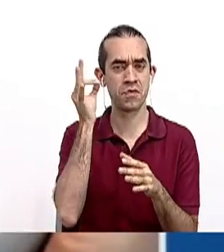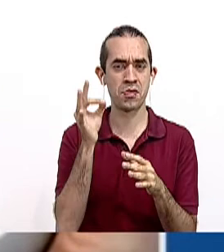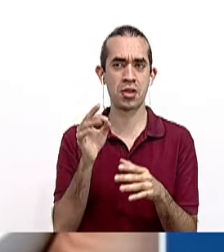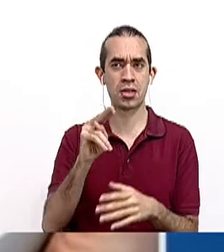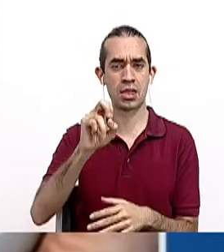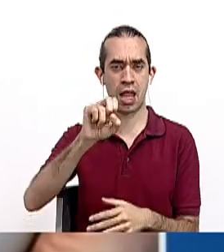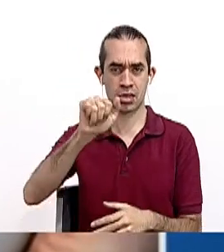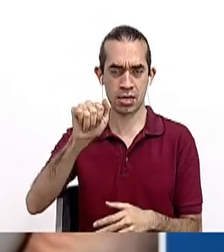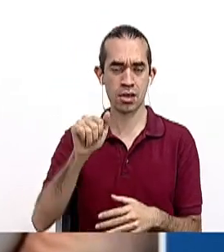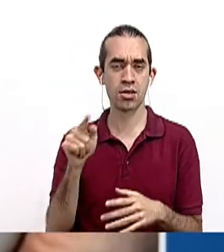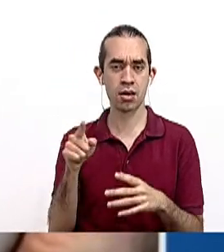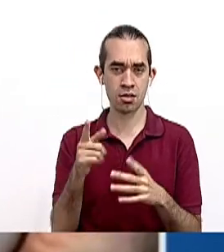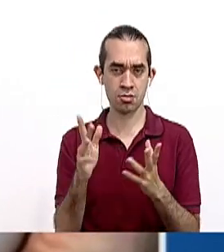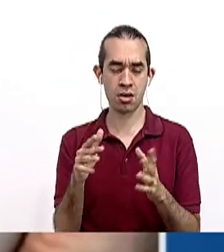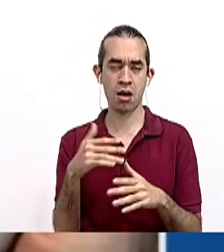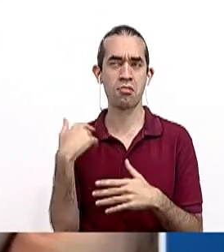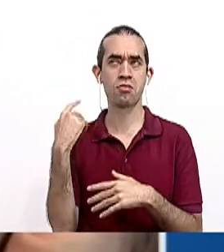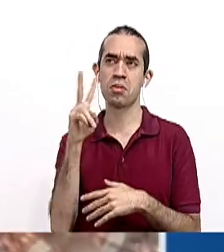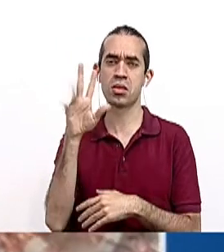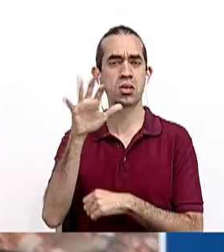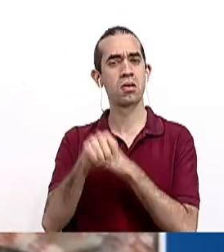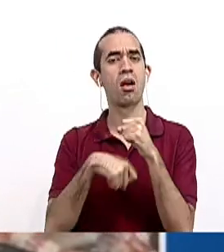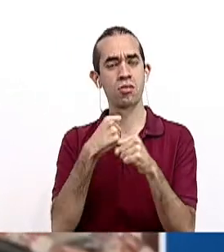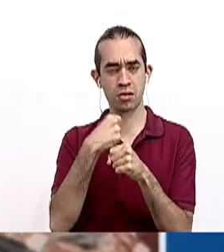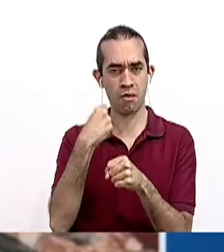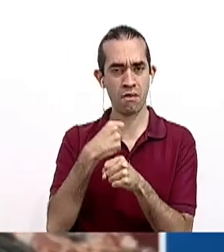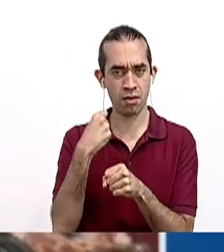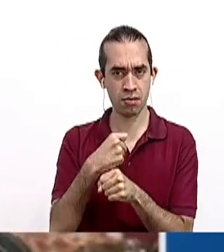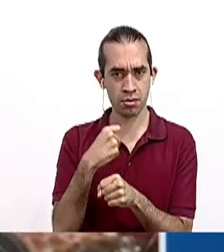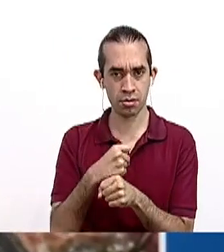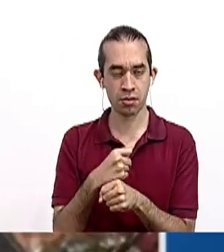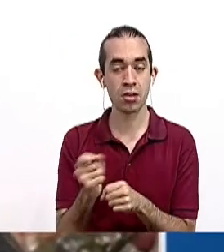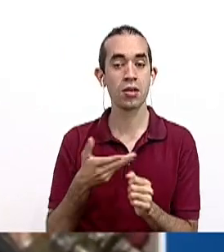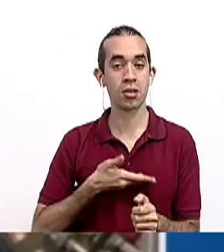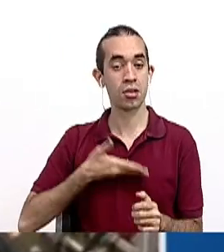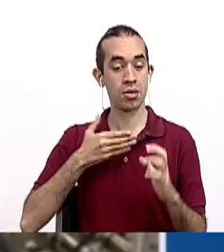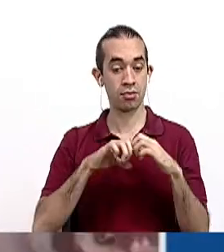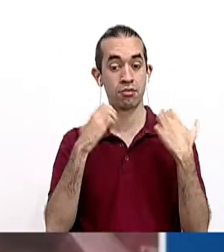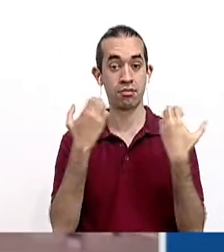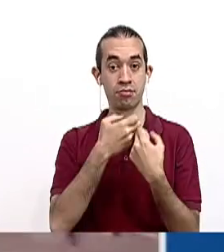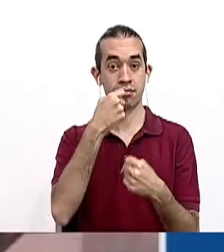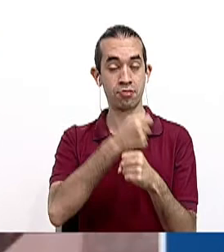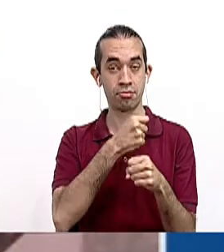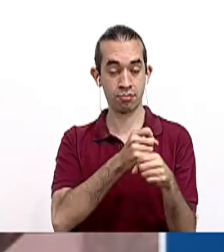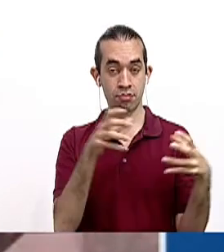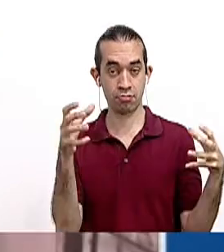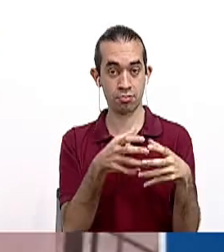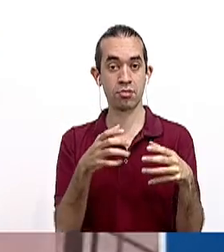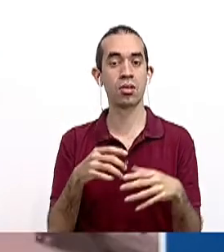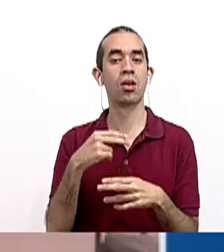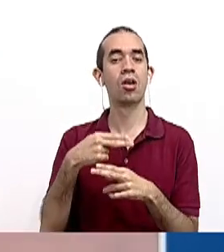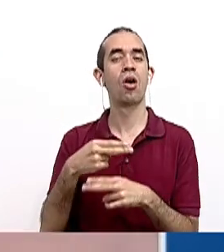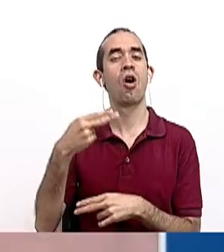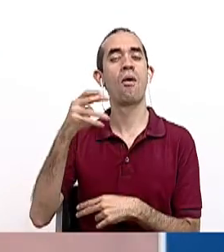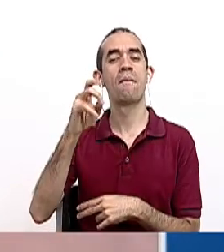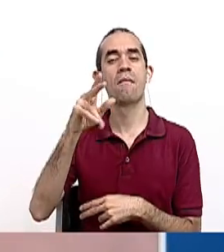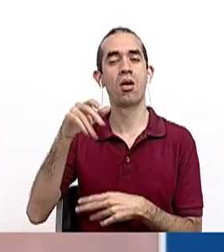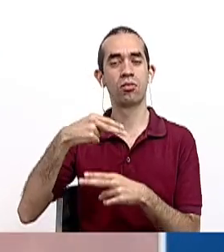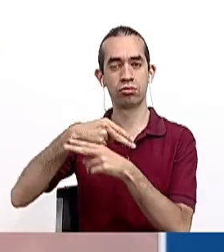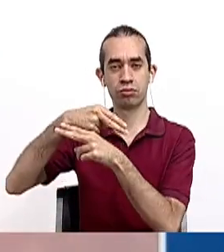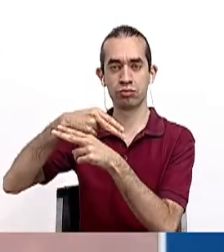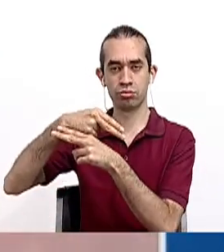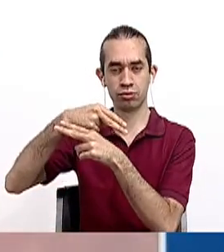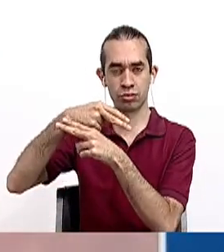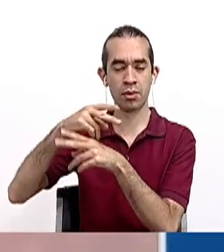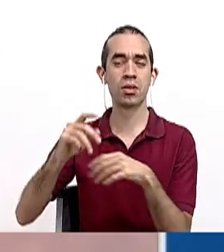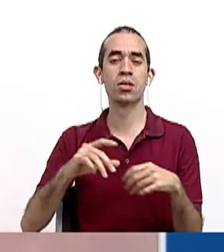agency, where she has served for a quarter-century. And while she's proud of her teamwork on the Hubble Space Telescope and a Mars-orbiting